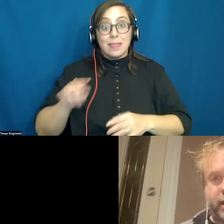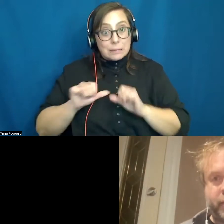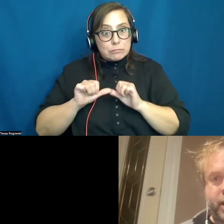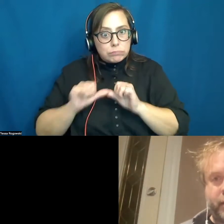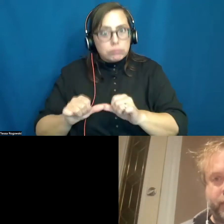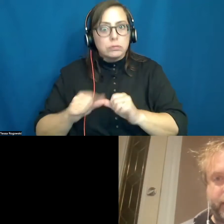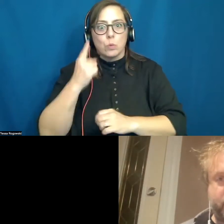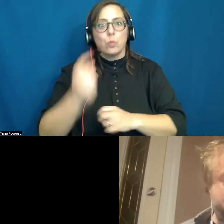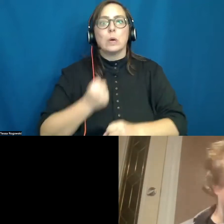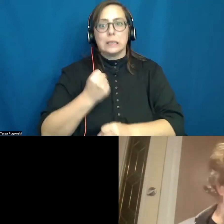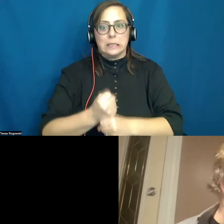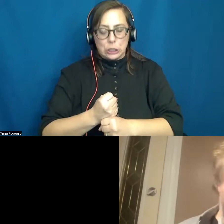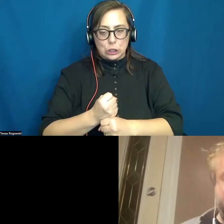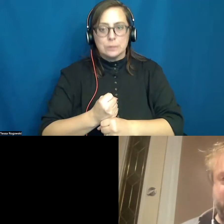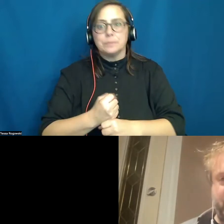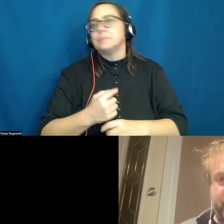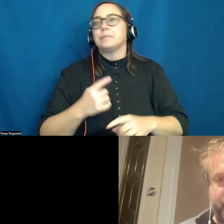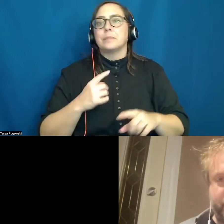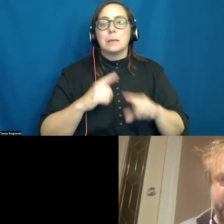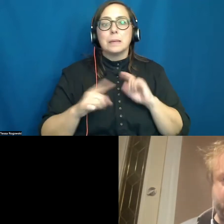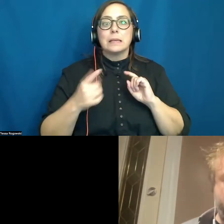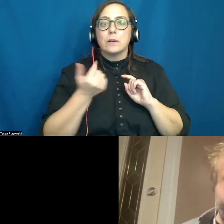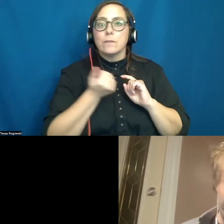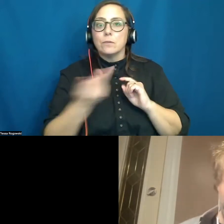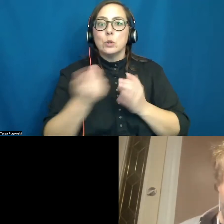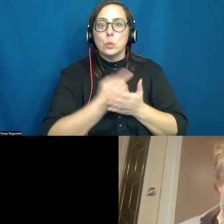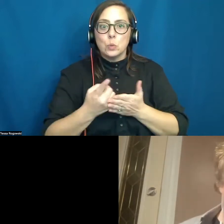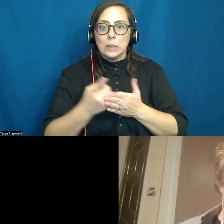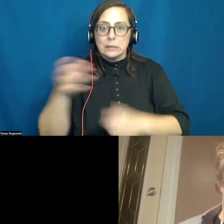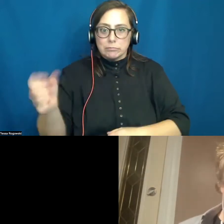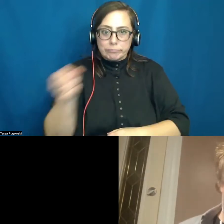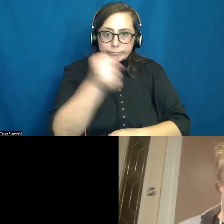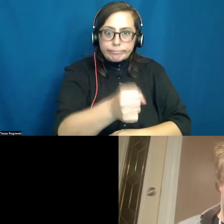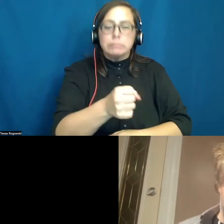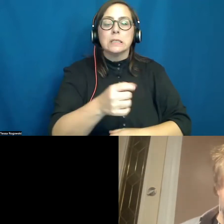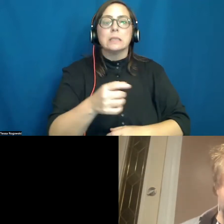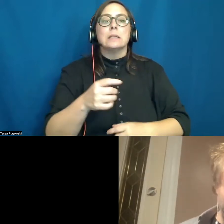including a few weeks in psych ward in Toronto.